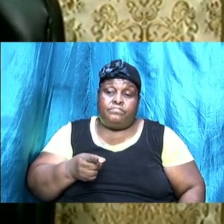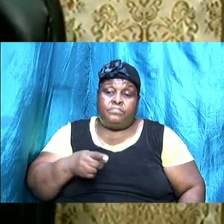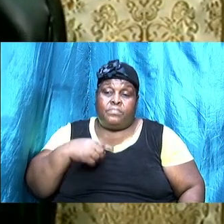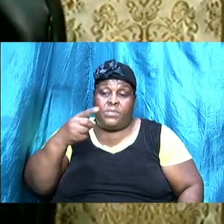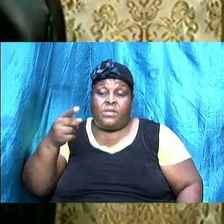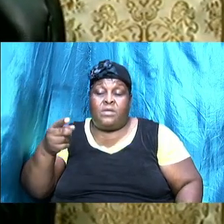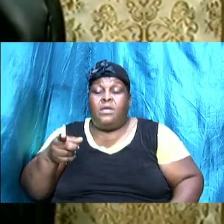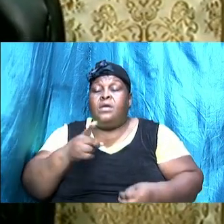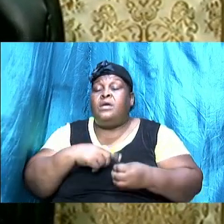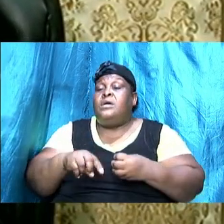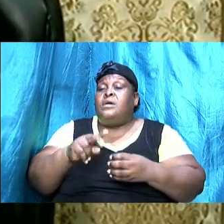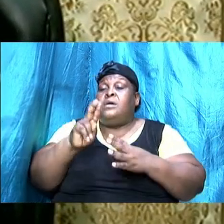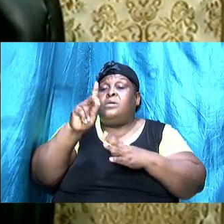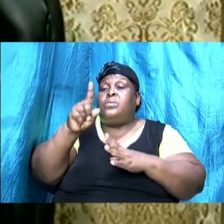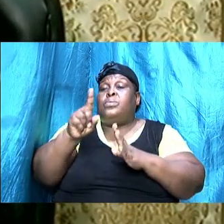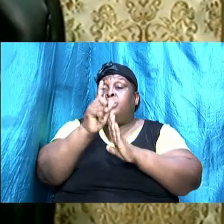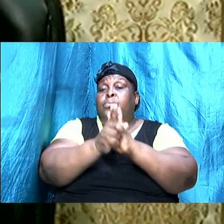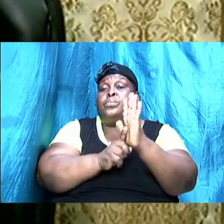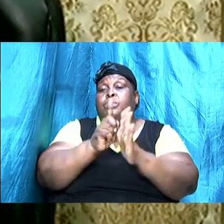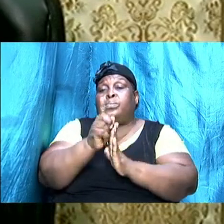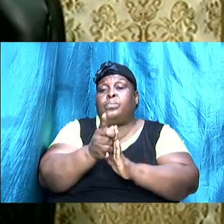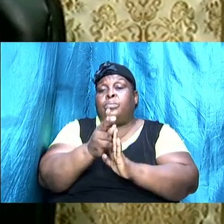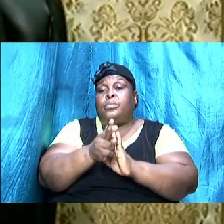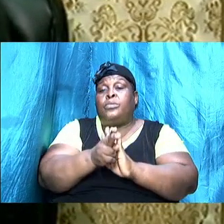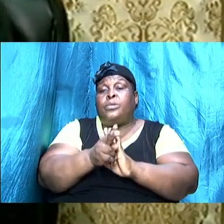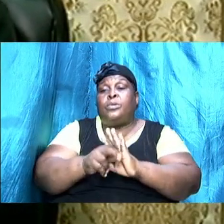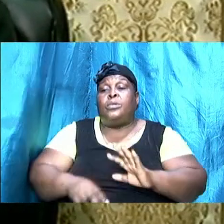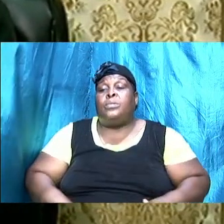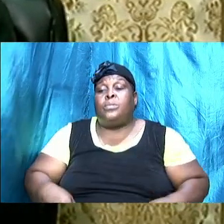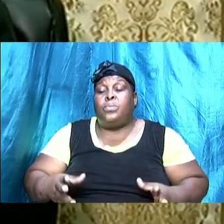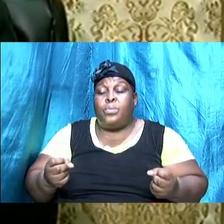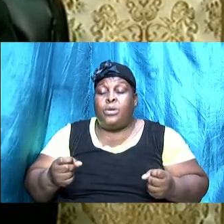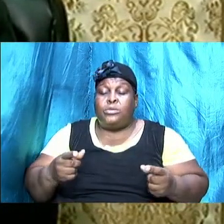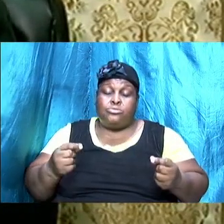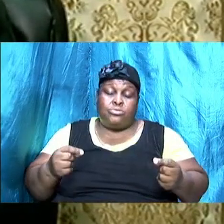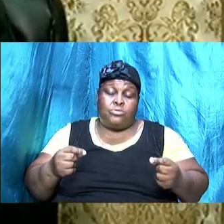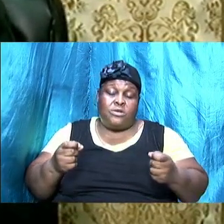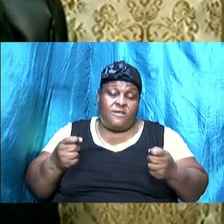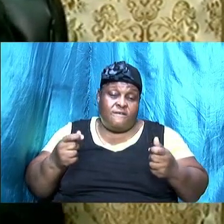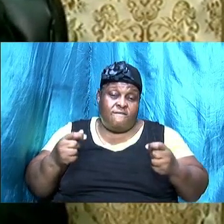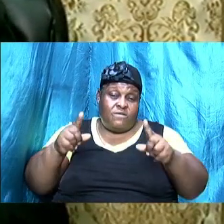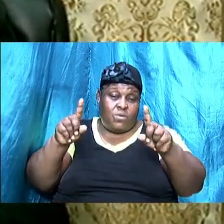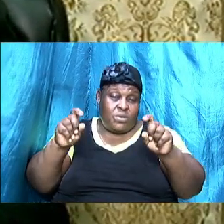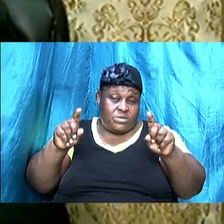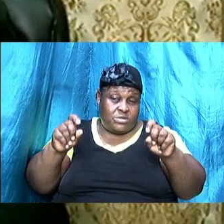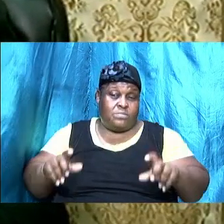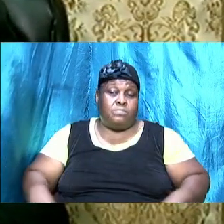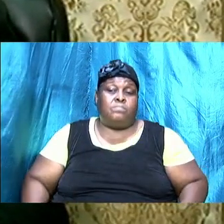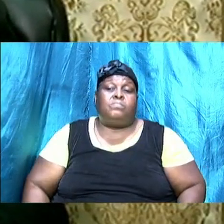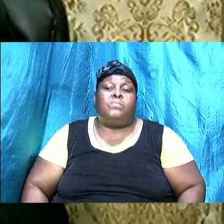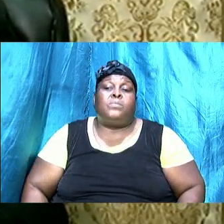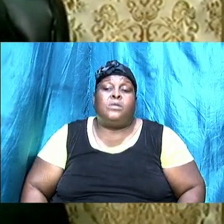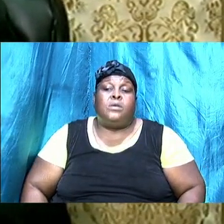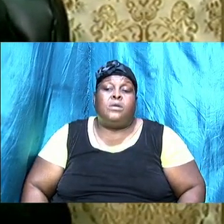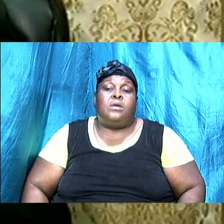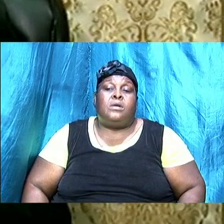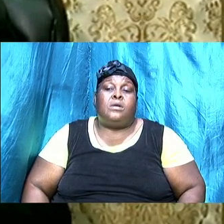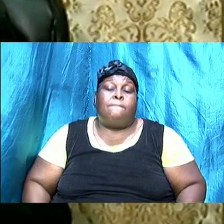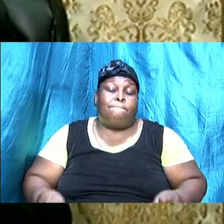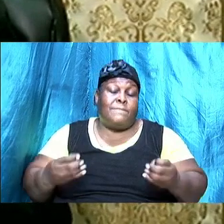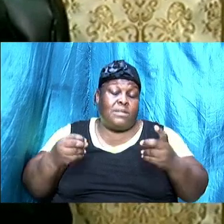talking. I want to do a few questions, right? Because we did say there are a lot of them, a couple of them, and you